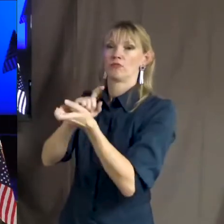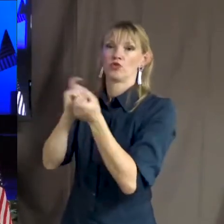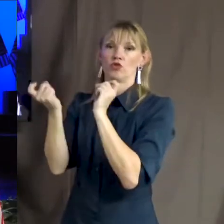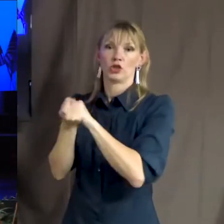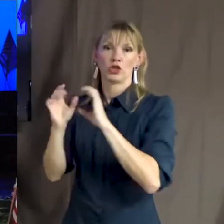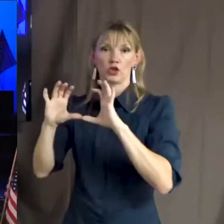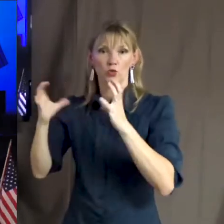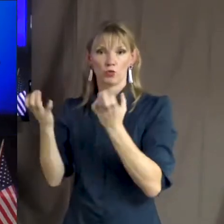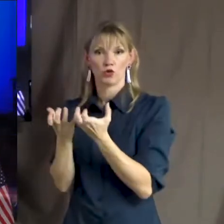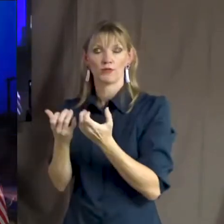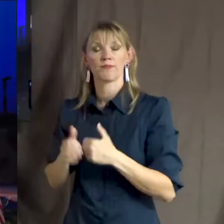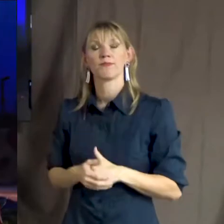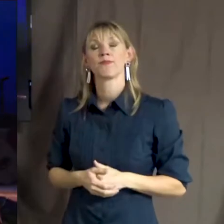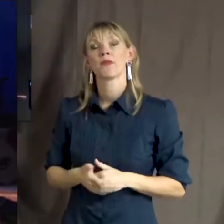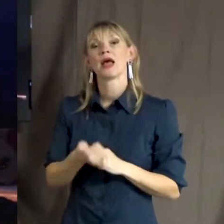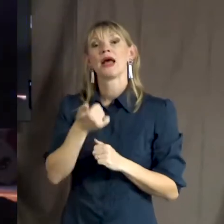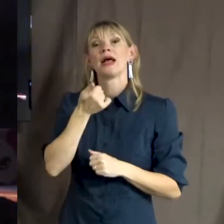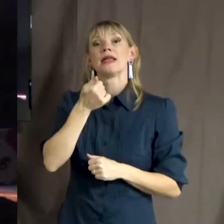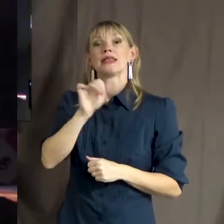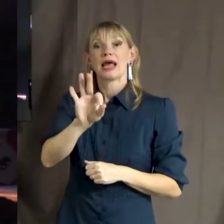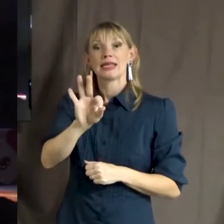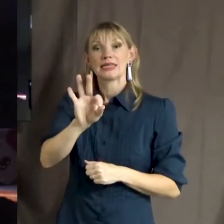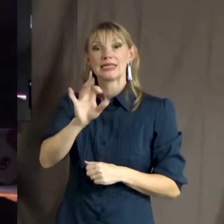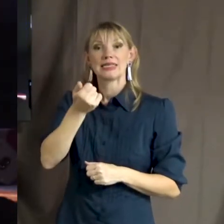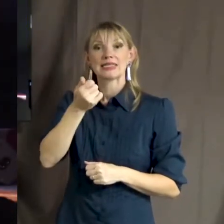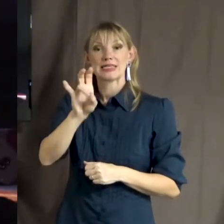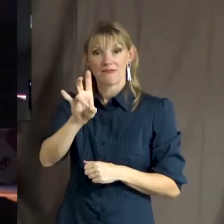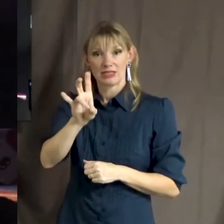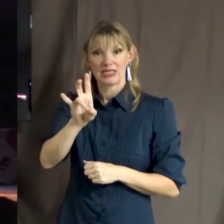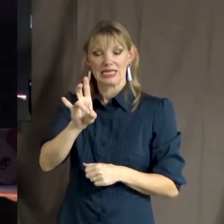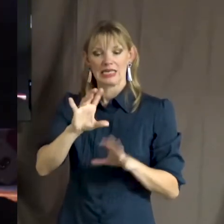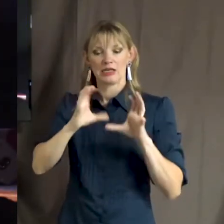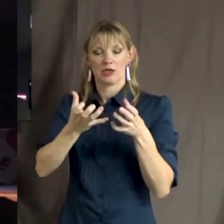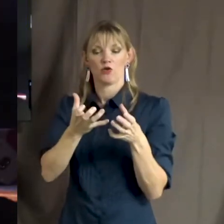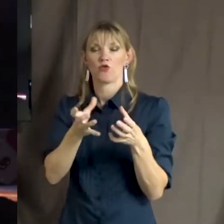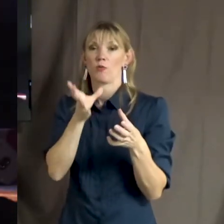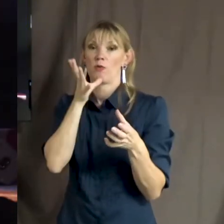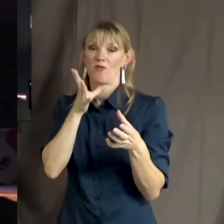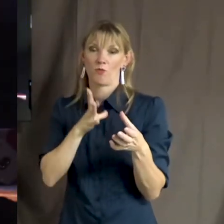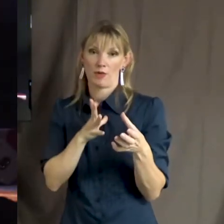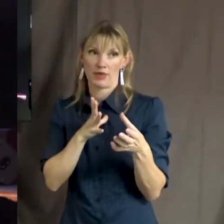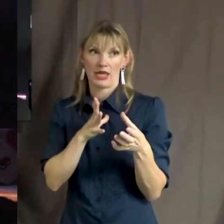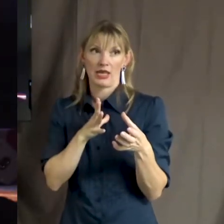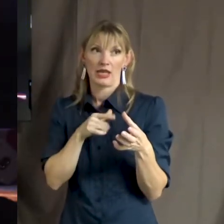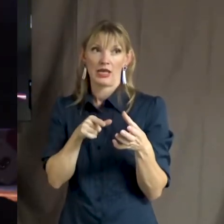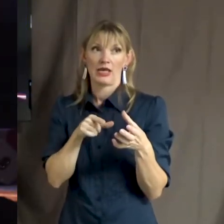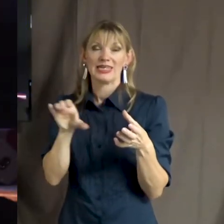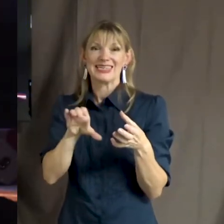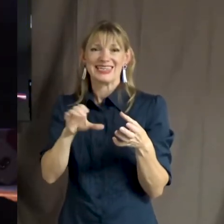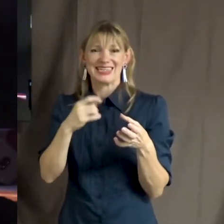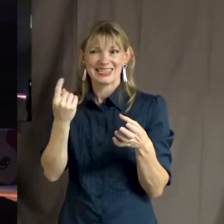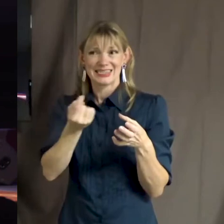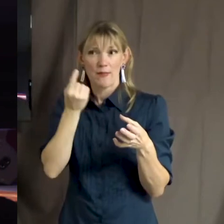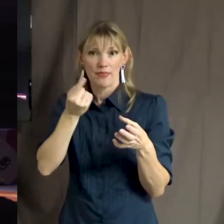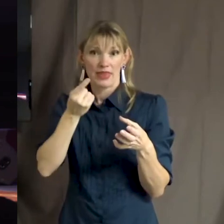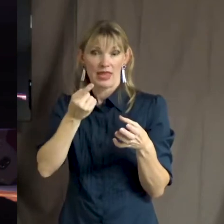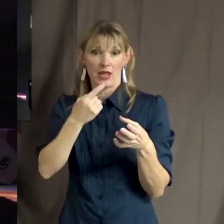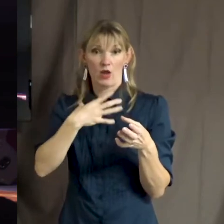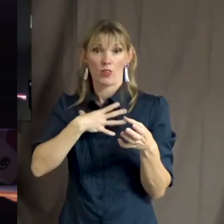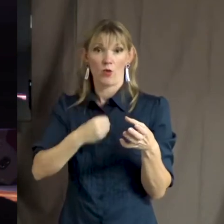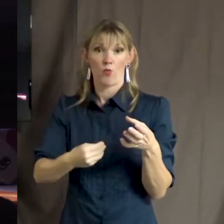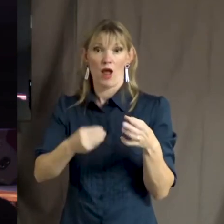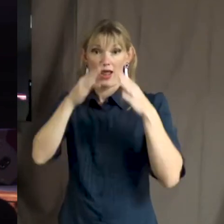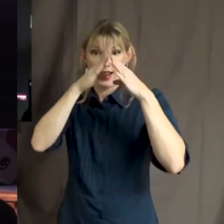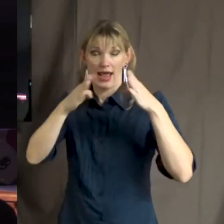In 1917, a group of women did something in front of the White House for the